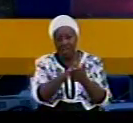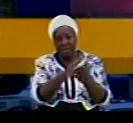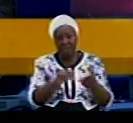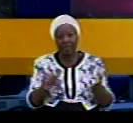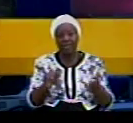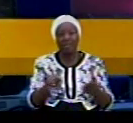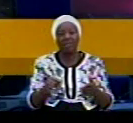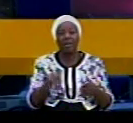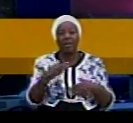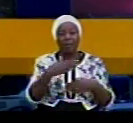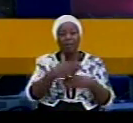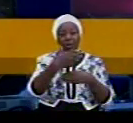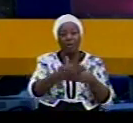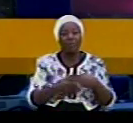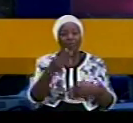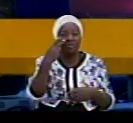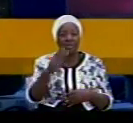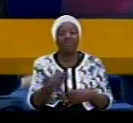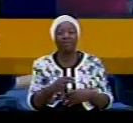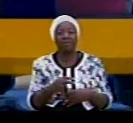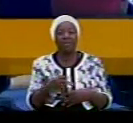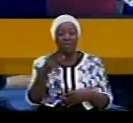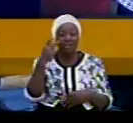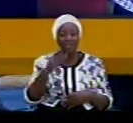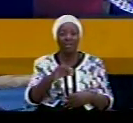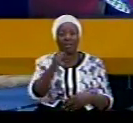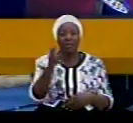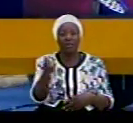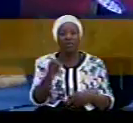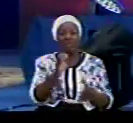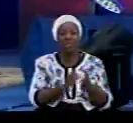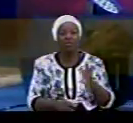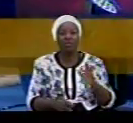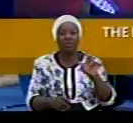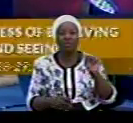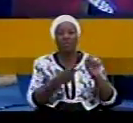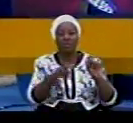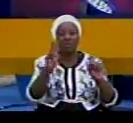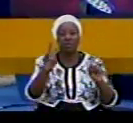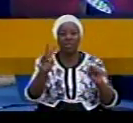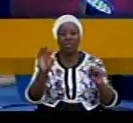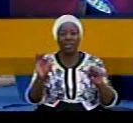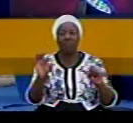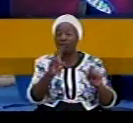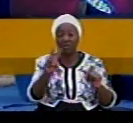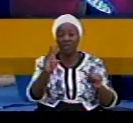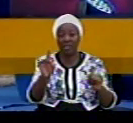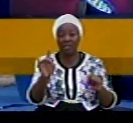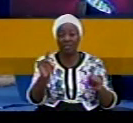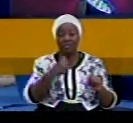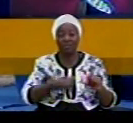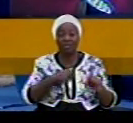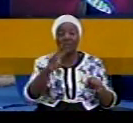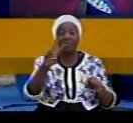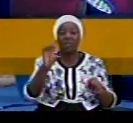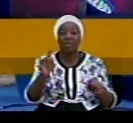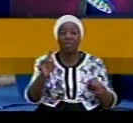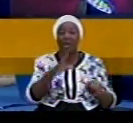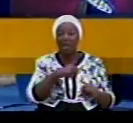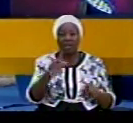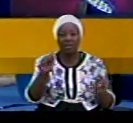beyond seeing. Look at John chapter 20, verse 28. And Thomas answered and said unto him,